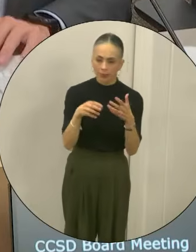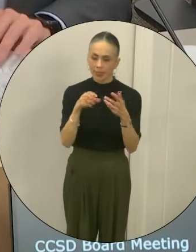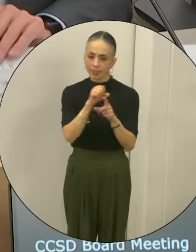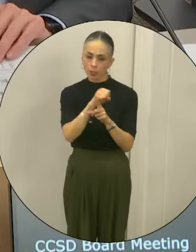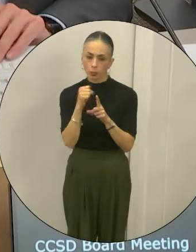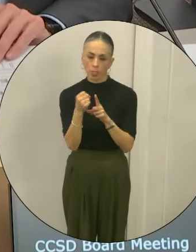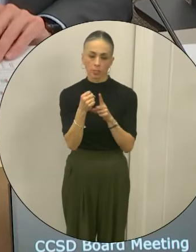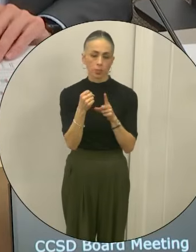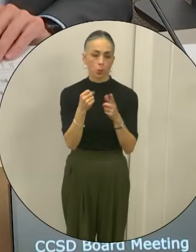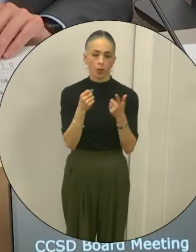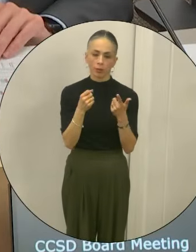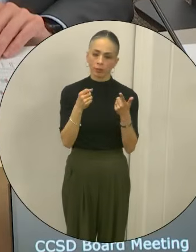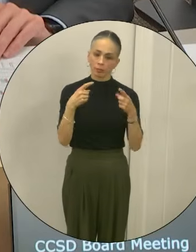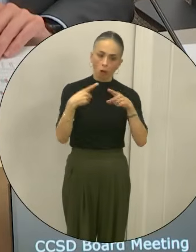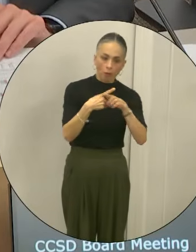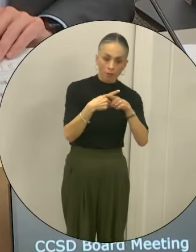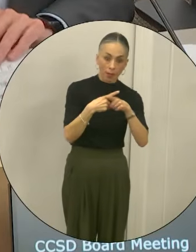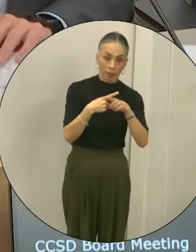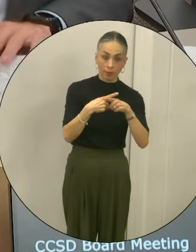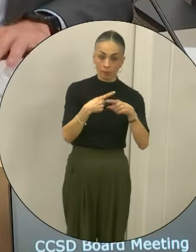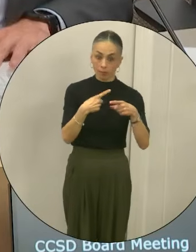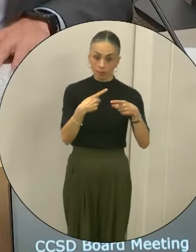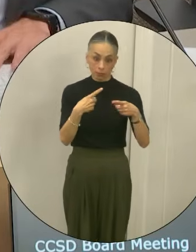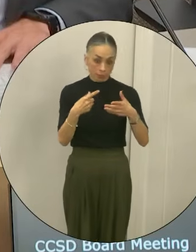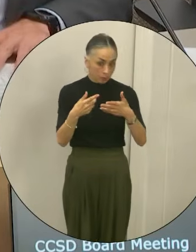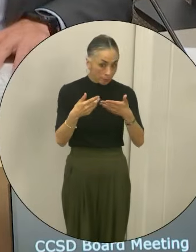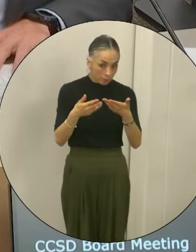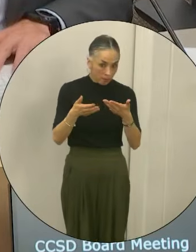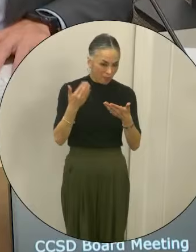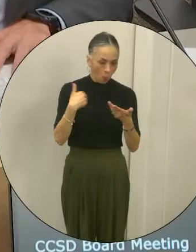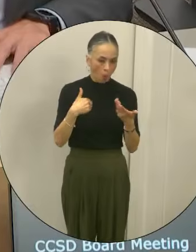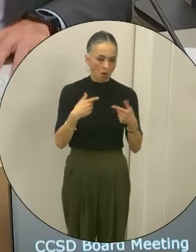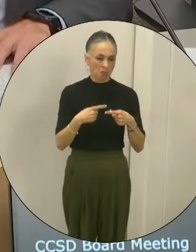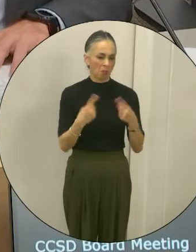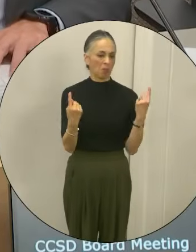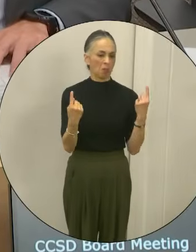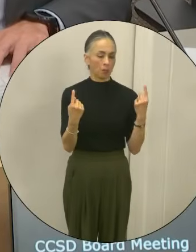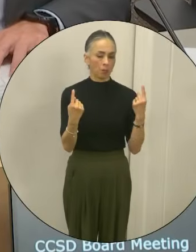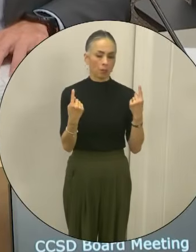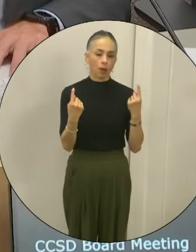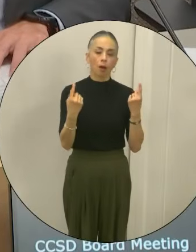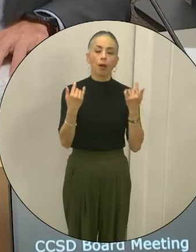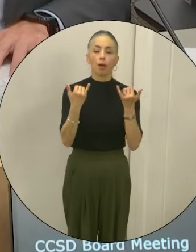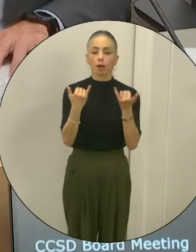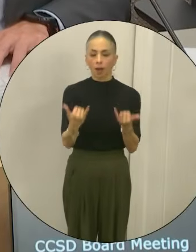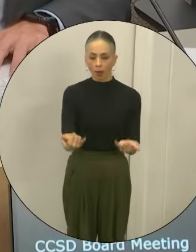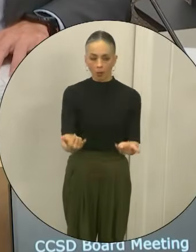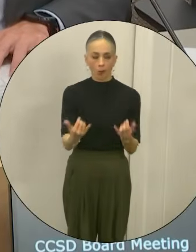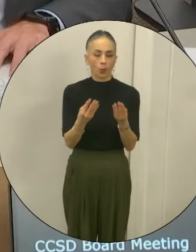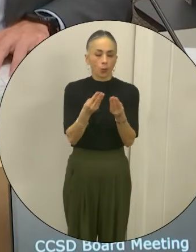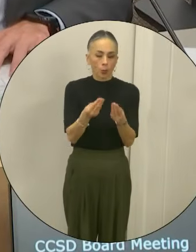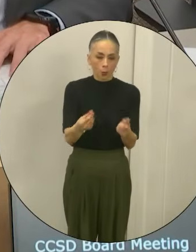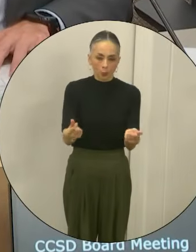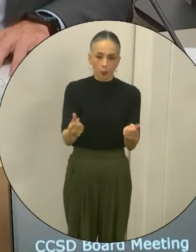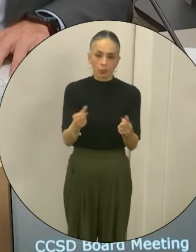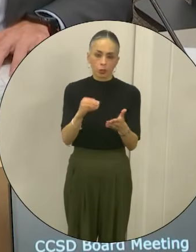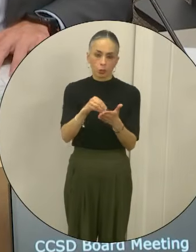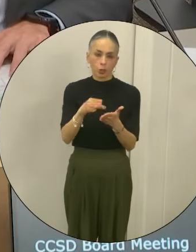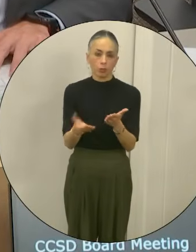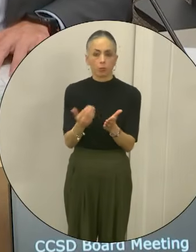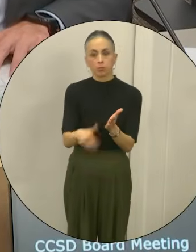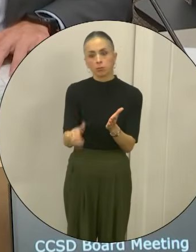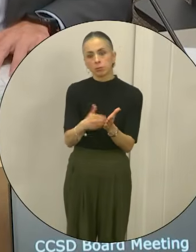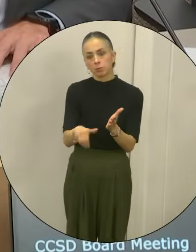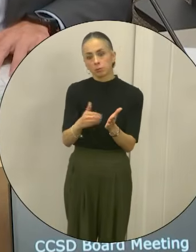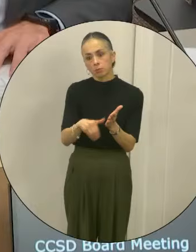situations where there was conflict before they were not coming together, then we're seeing less recidivism, less students who are repeating